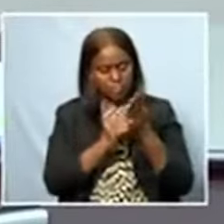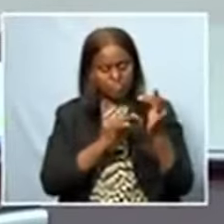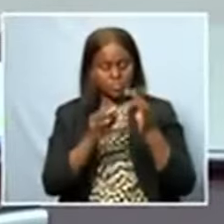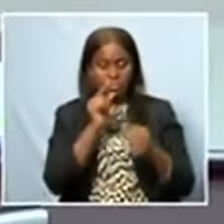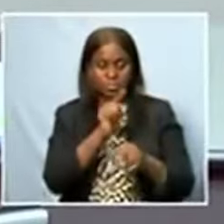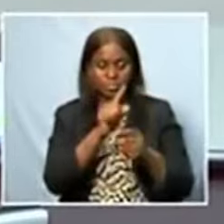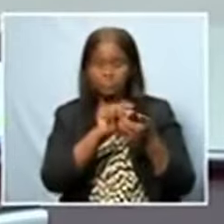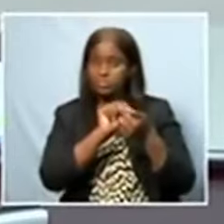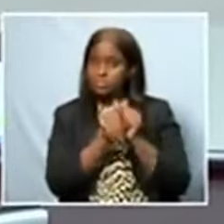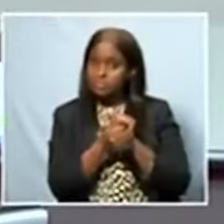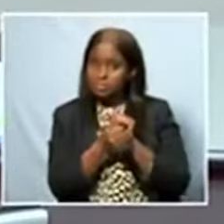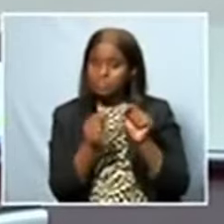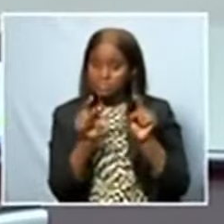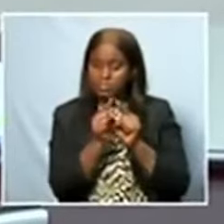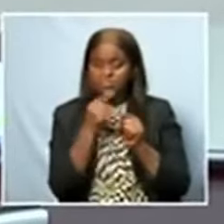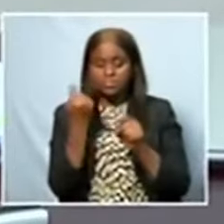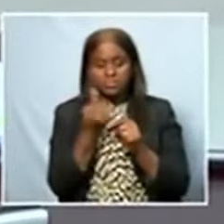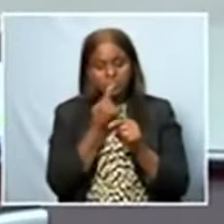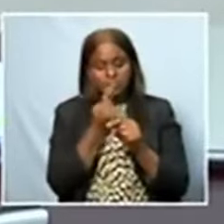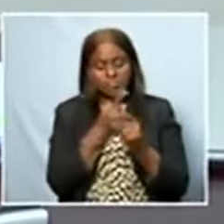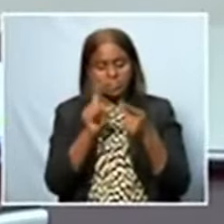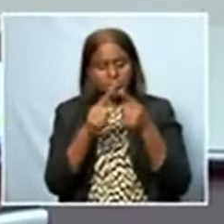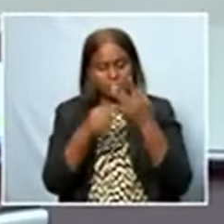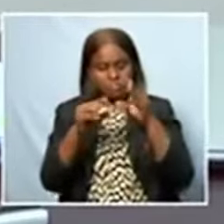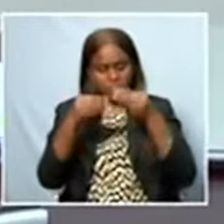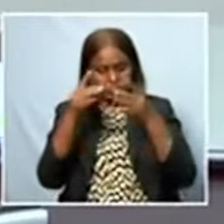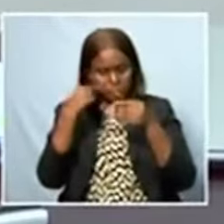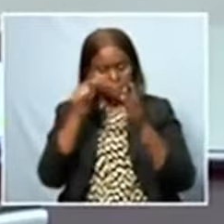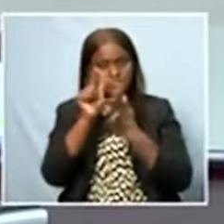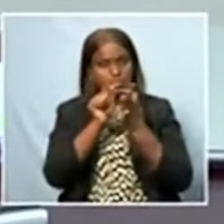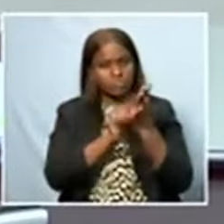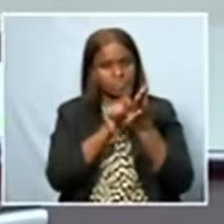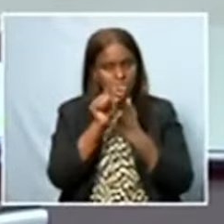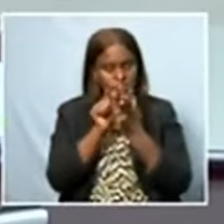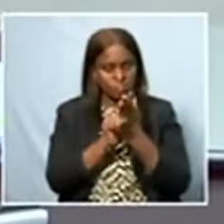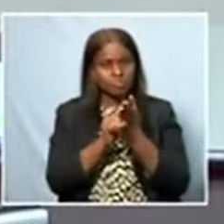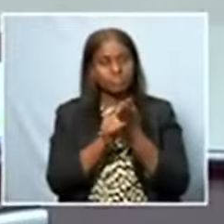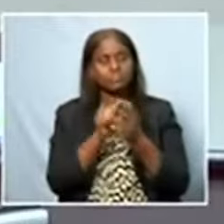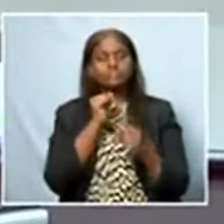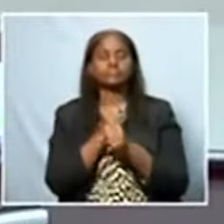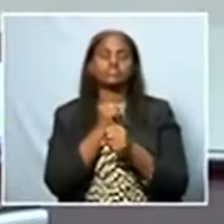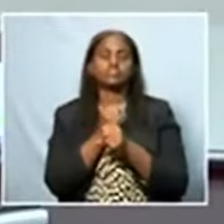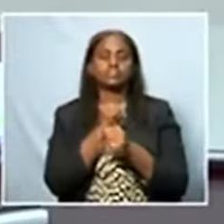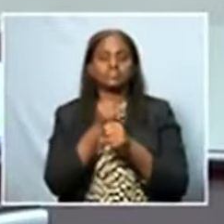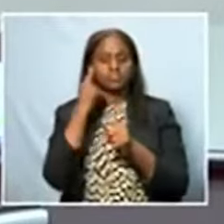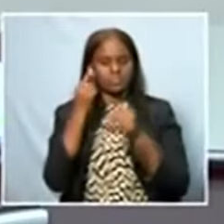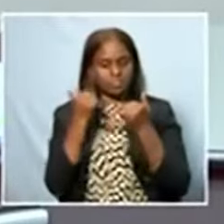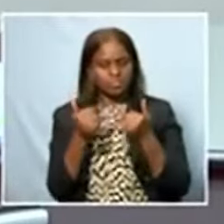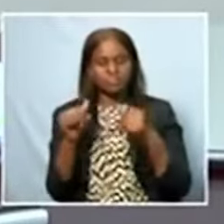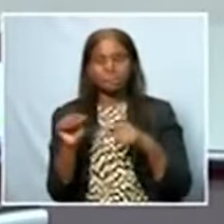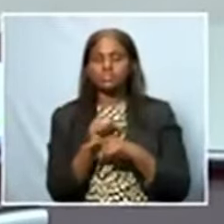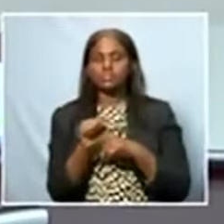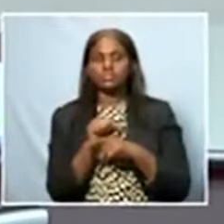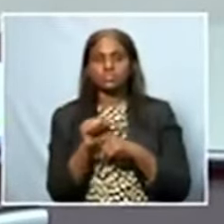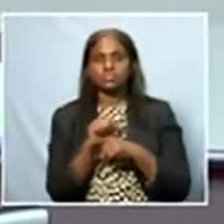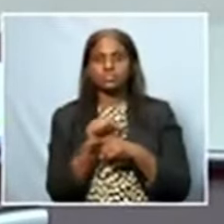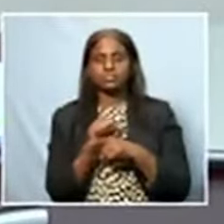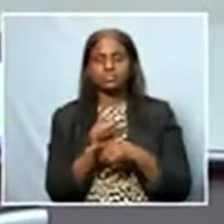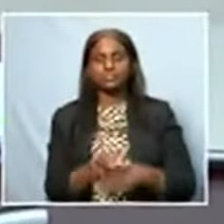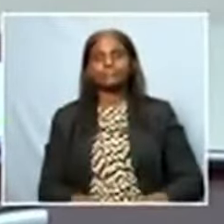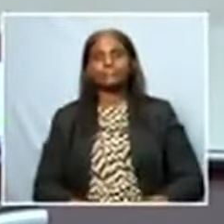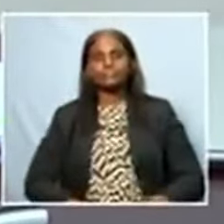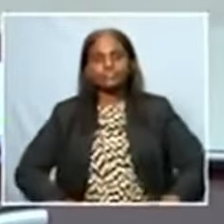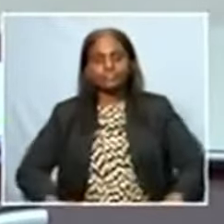this amendment is meant to provide for a legal framework for the current practice.